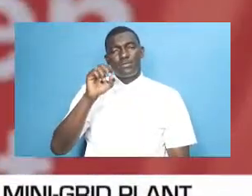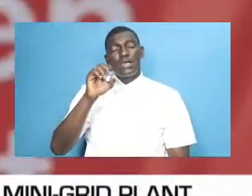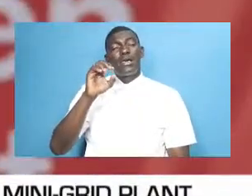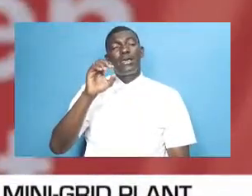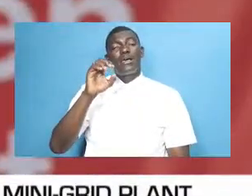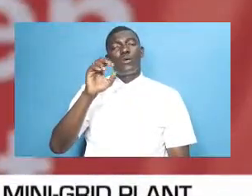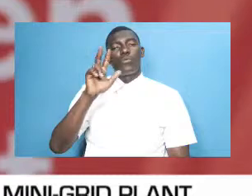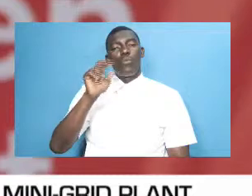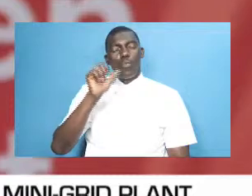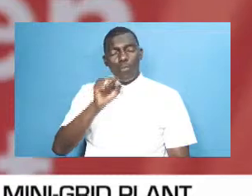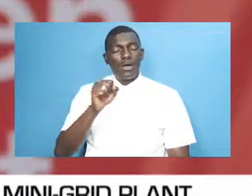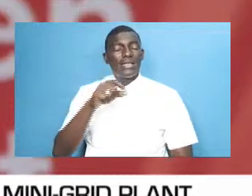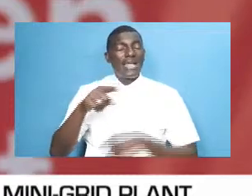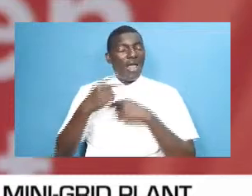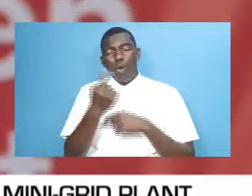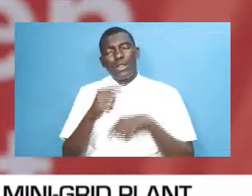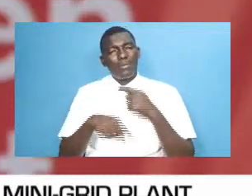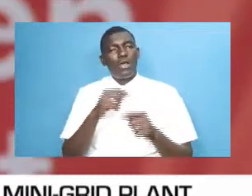over 60%.